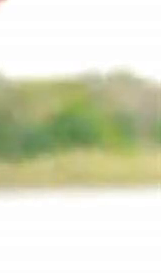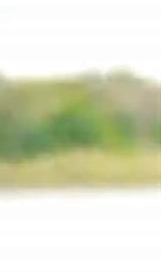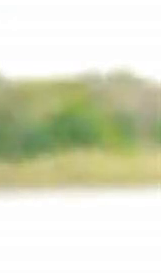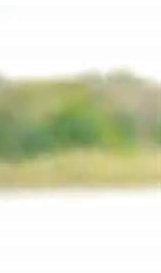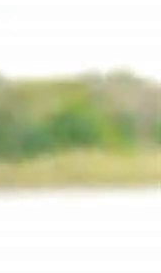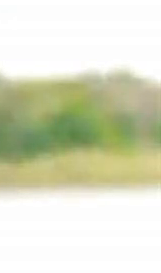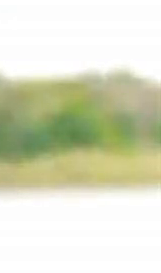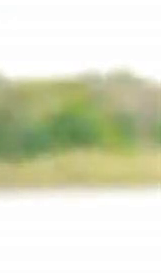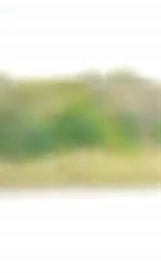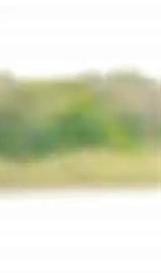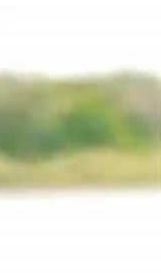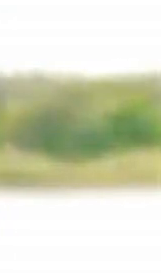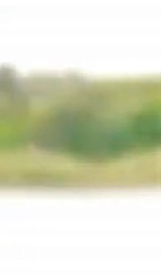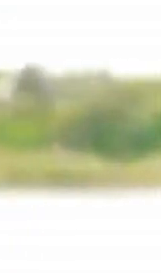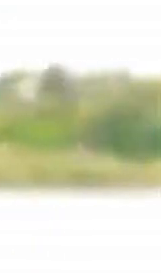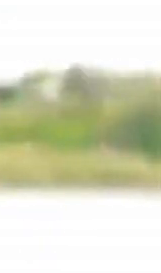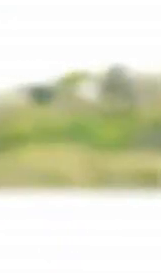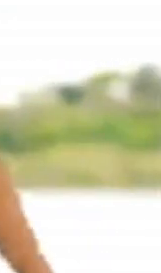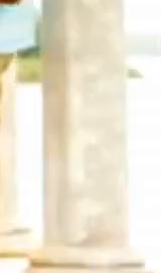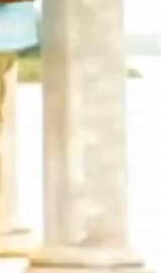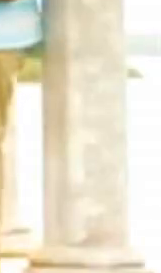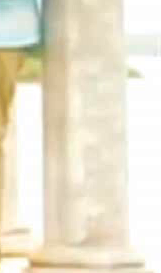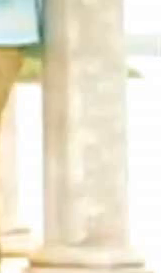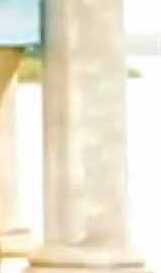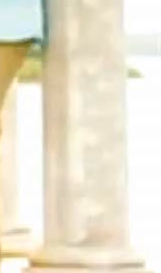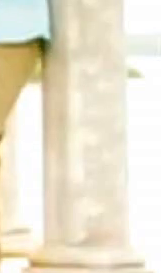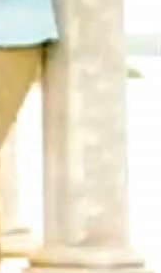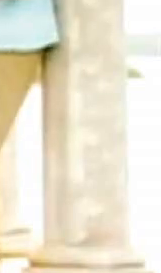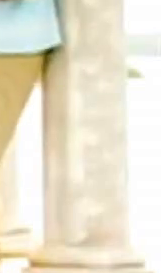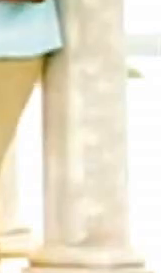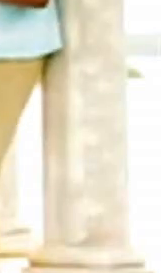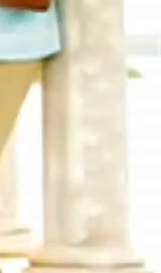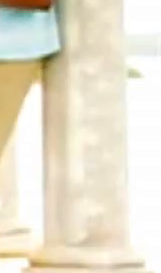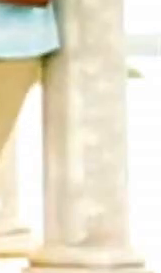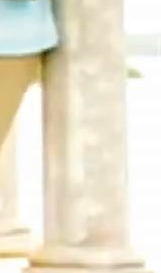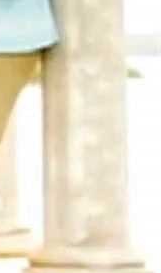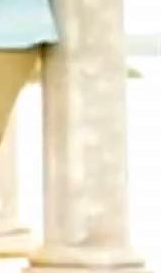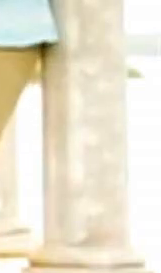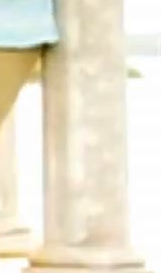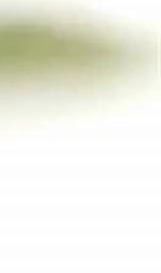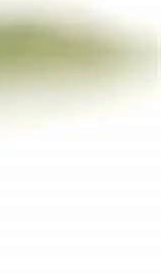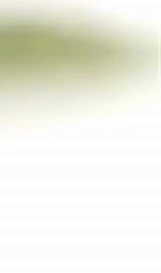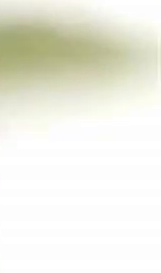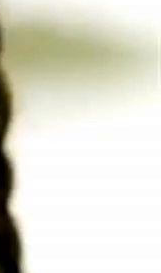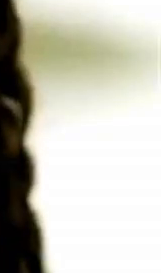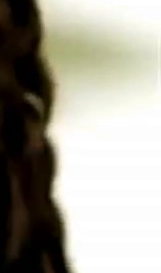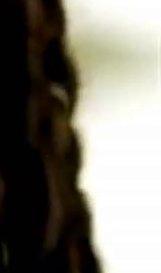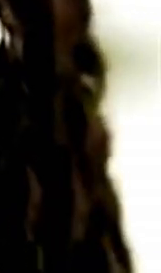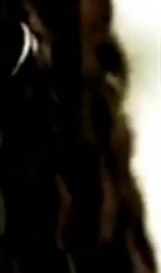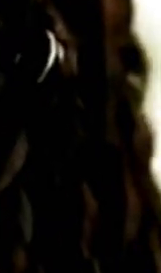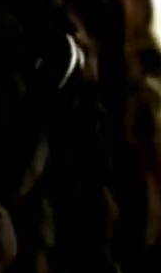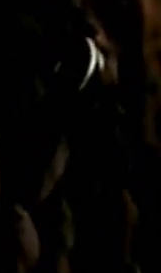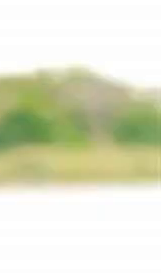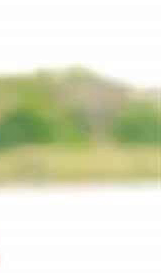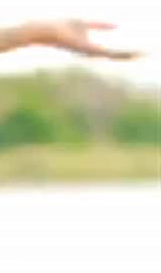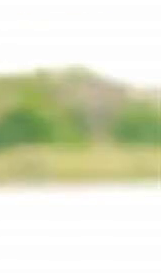pleasure to meet you. Come tell what your name is. How you not famous? Cause your smile